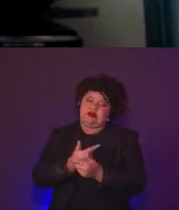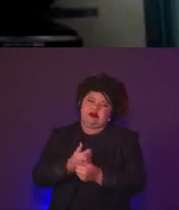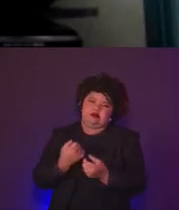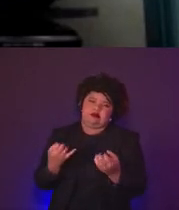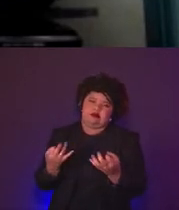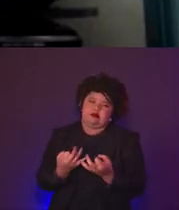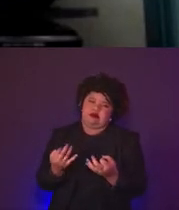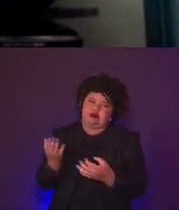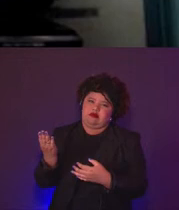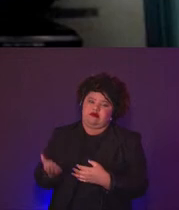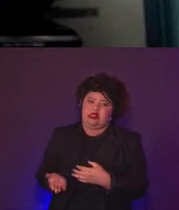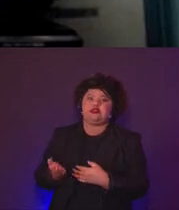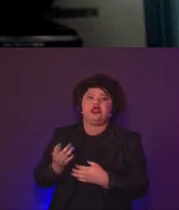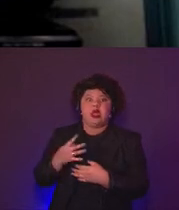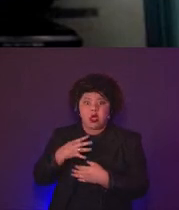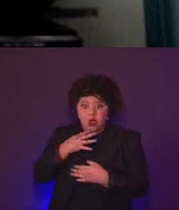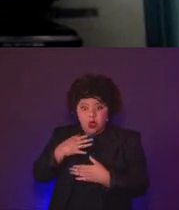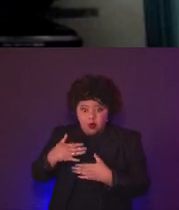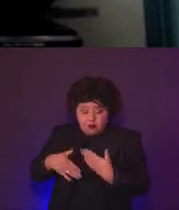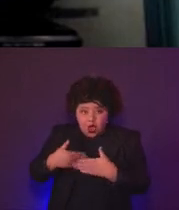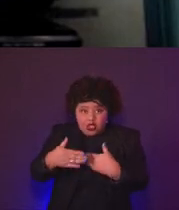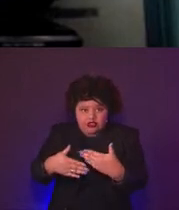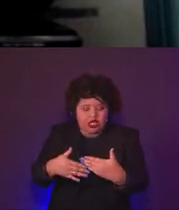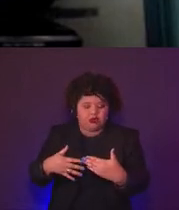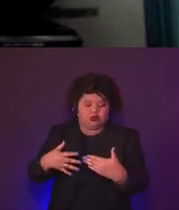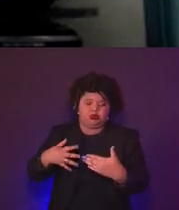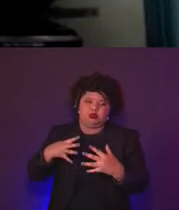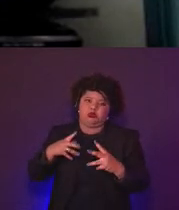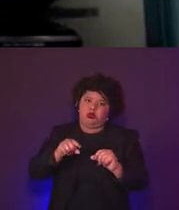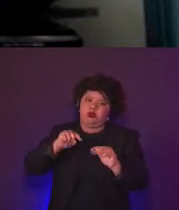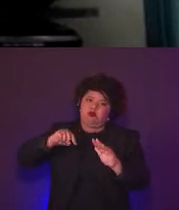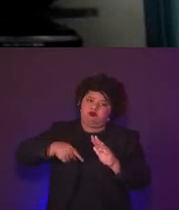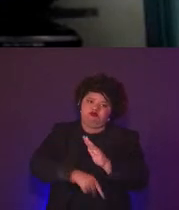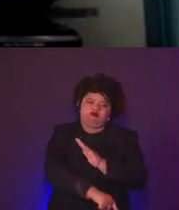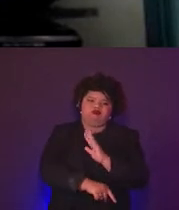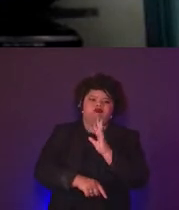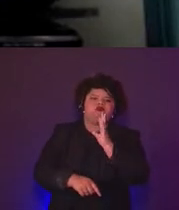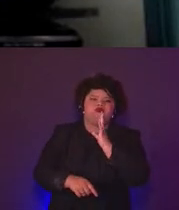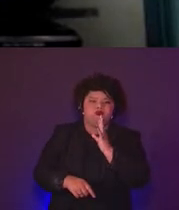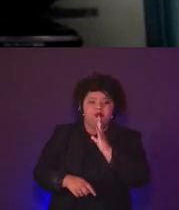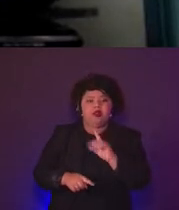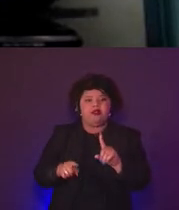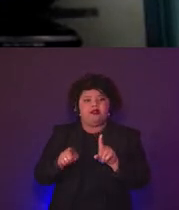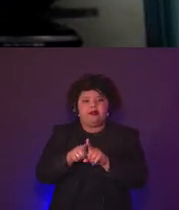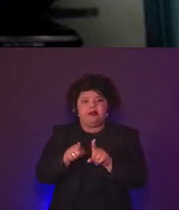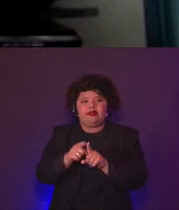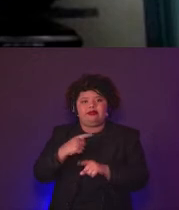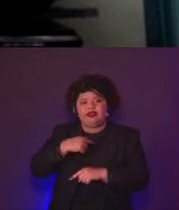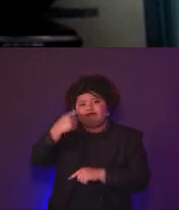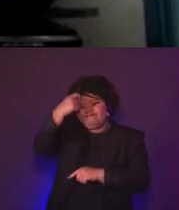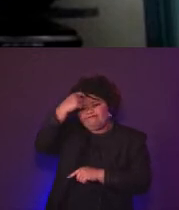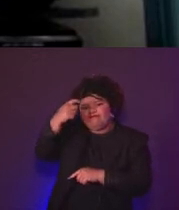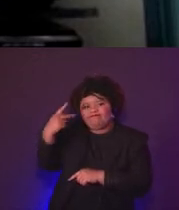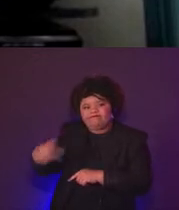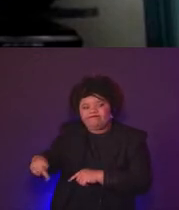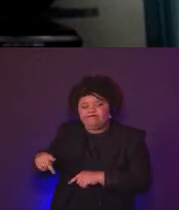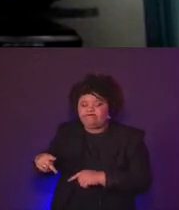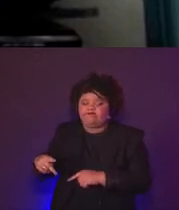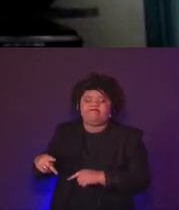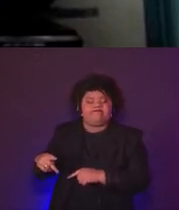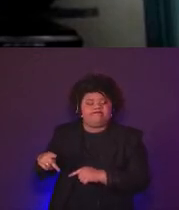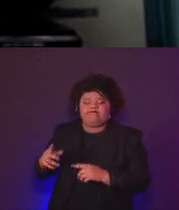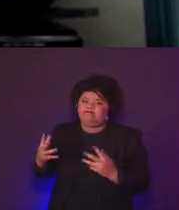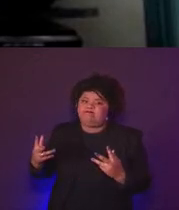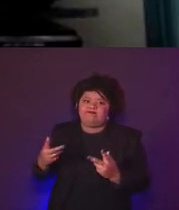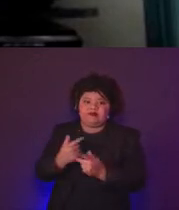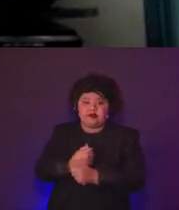the process, who he's of that mindset. He doesn't want to just seize on the most sensational thing. He really wants to know what the